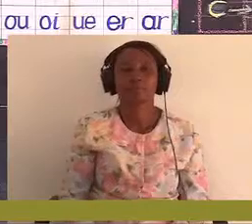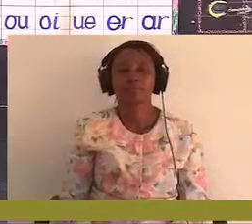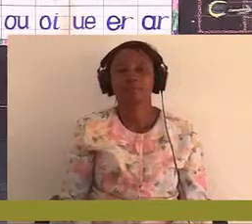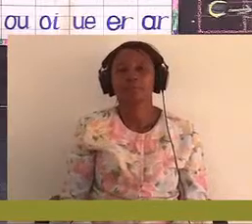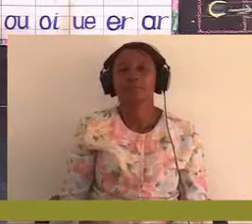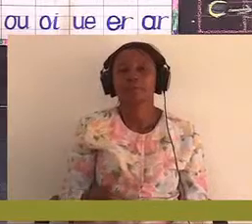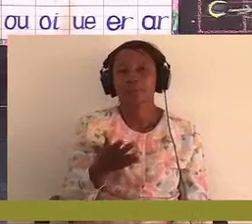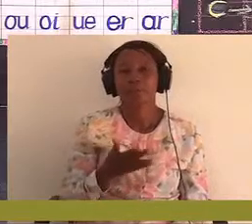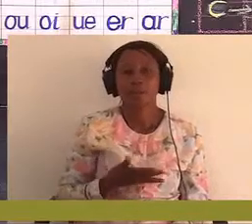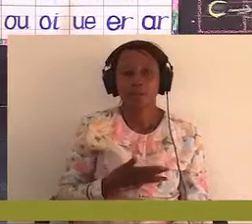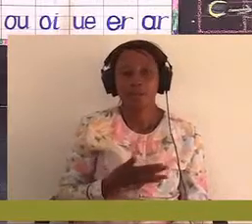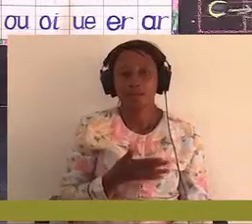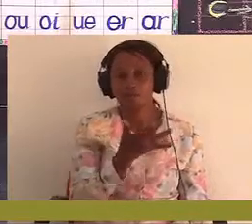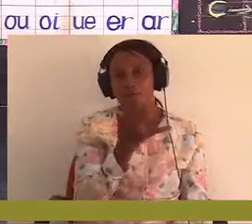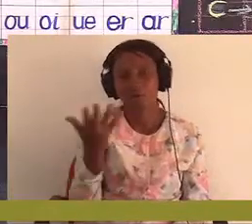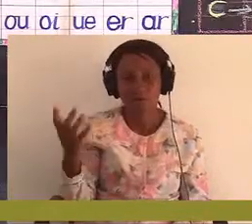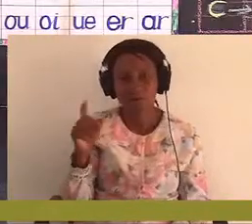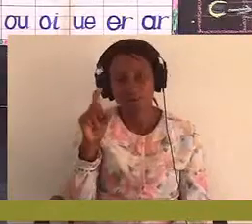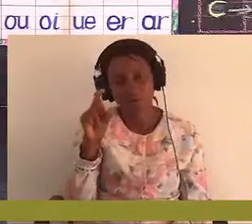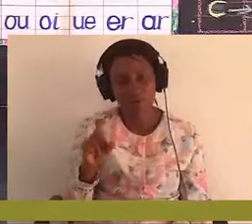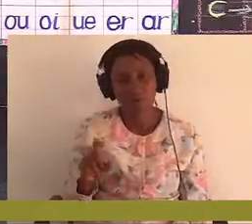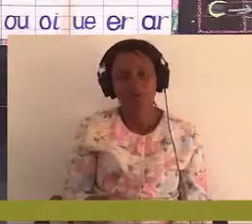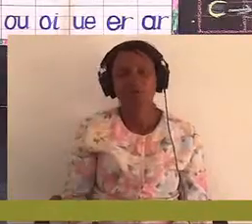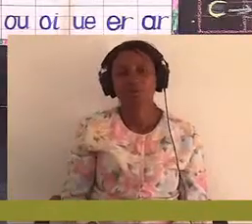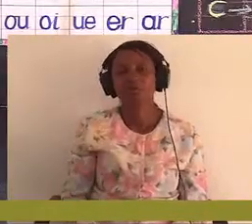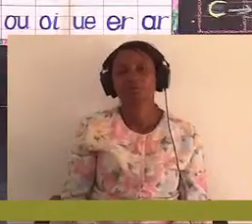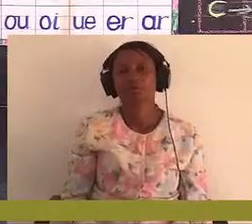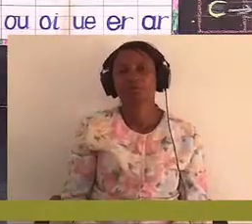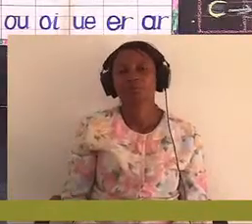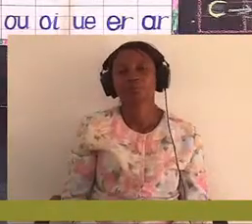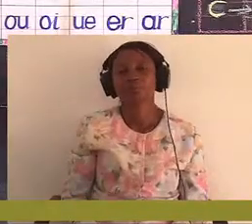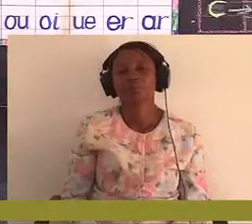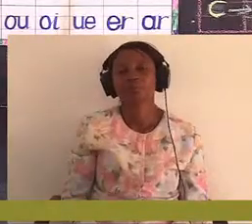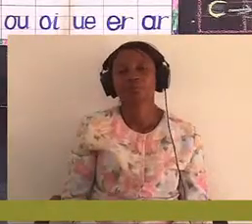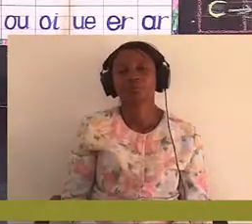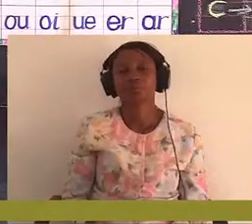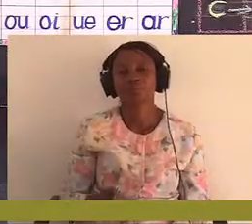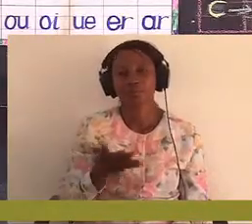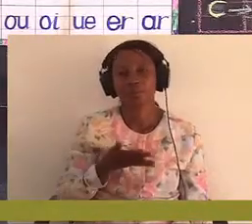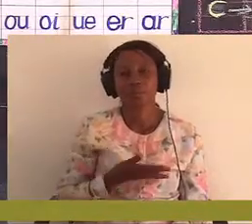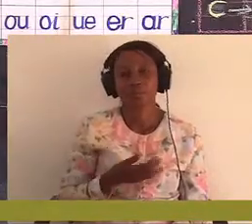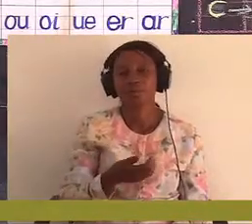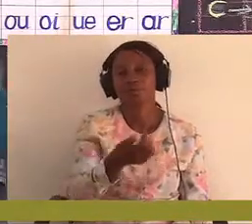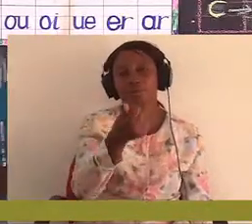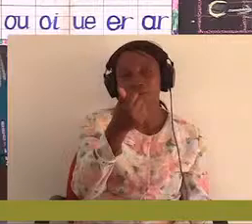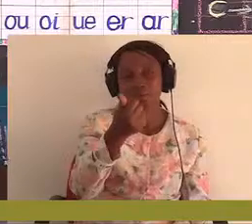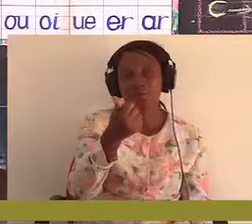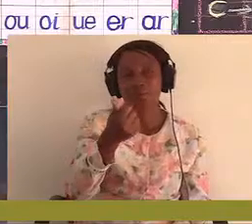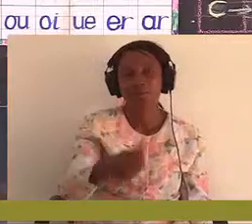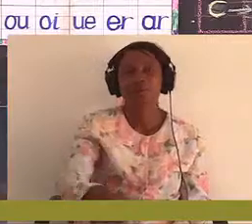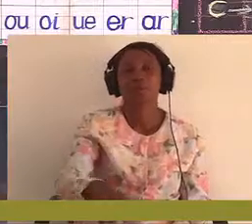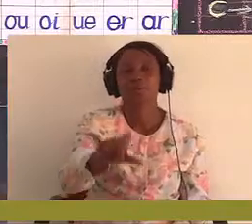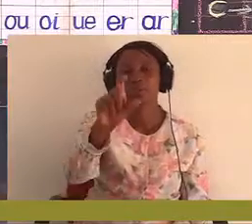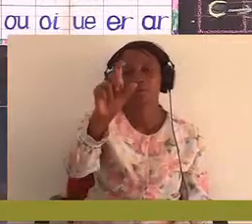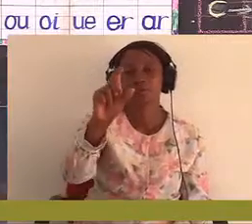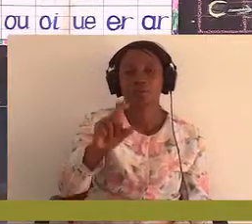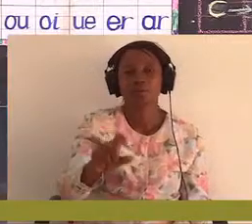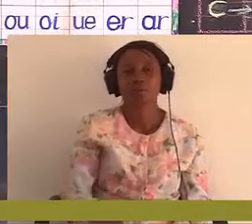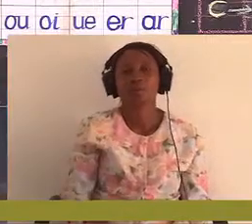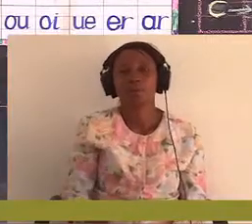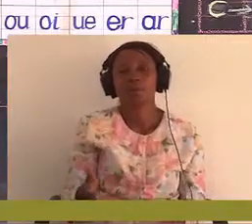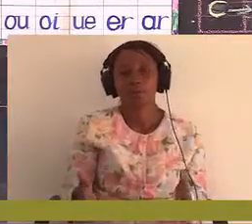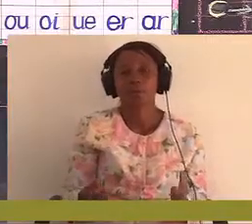Yeah, so you have 1, 2, 3, 4, 5, 6. The seventh one?